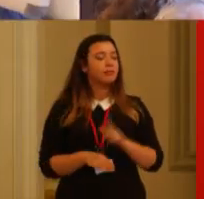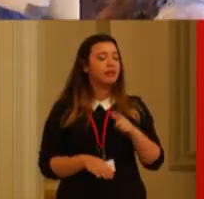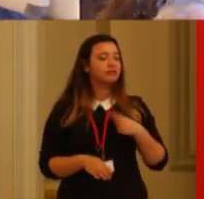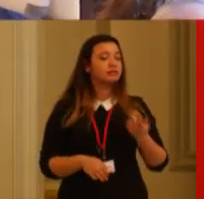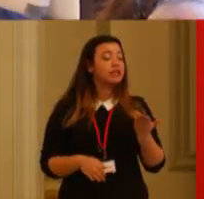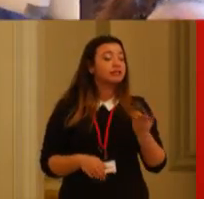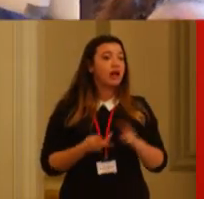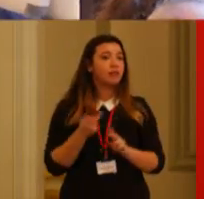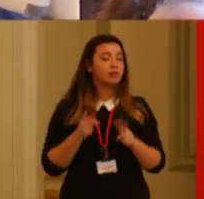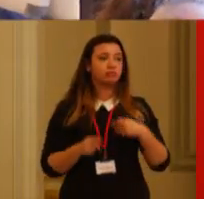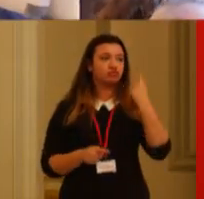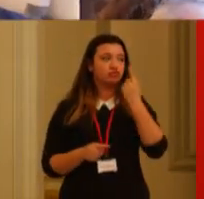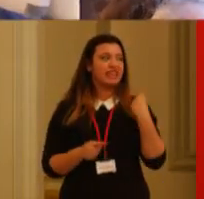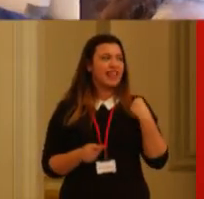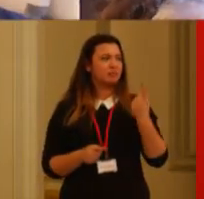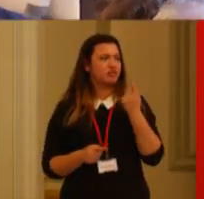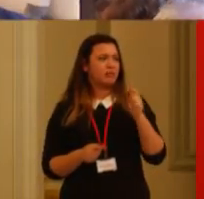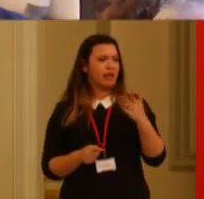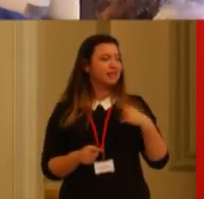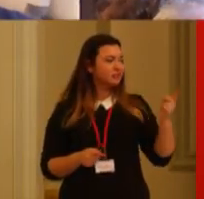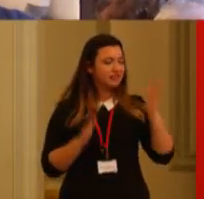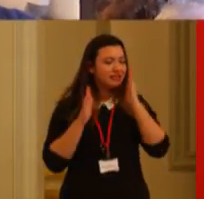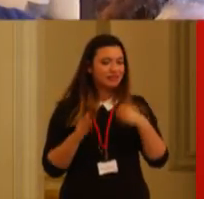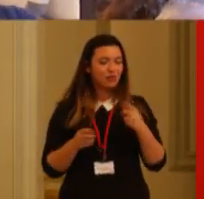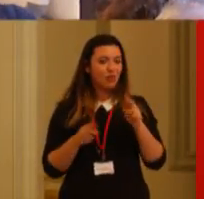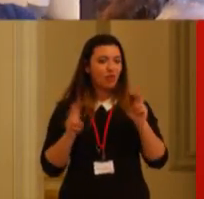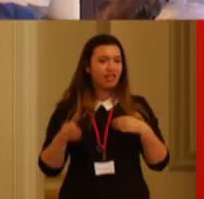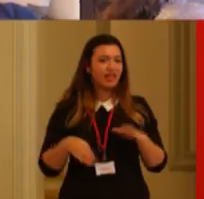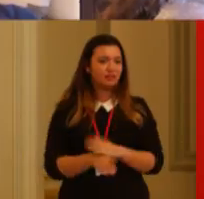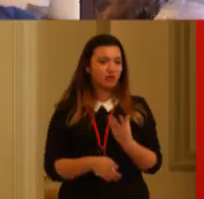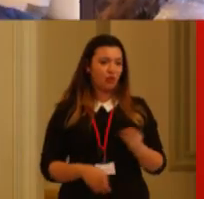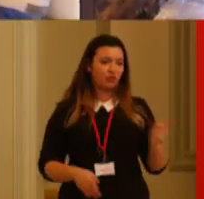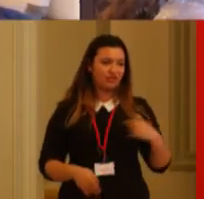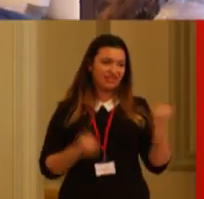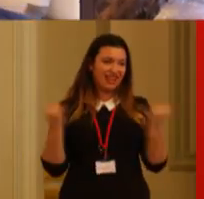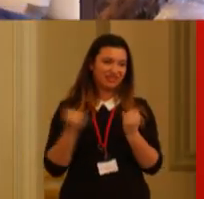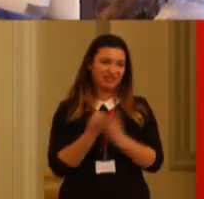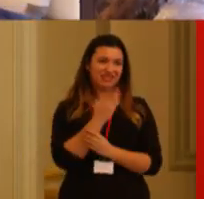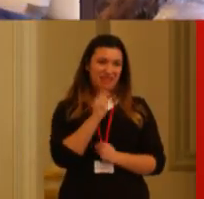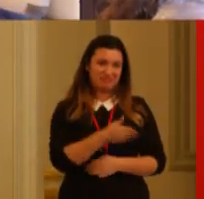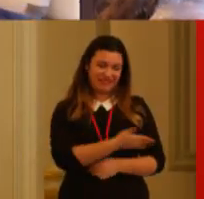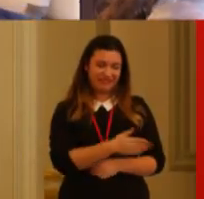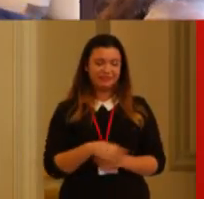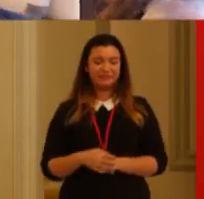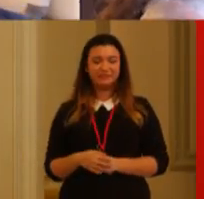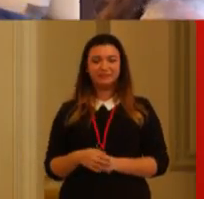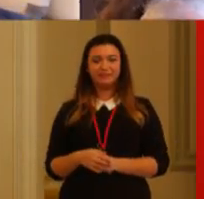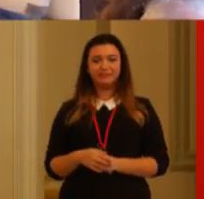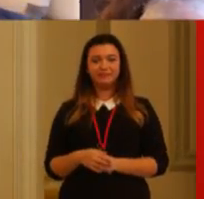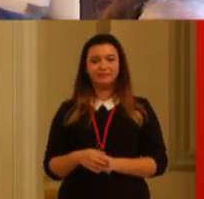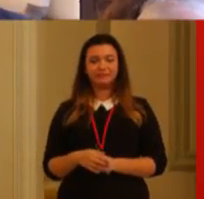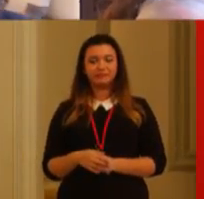and let's talk about how to overcome it. So now that you've entered it, right, you've already mentioned